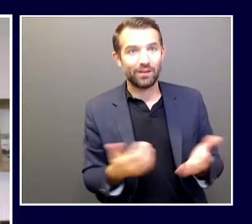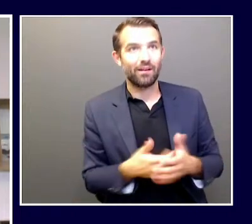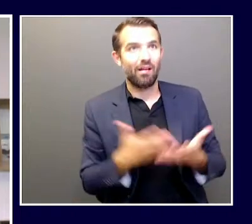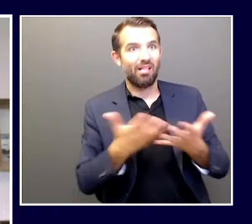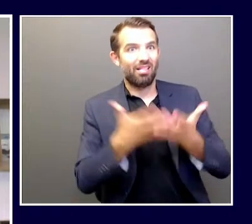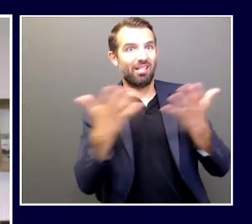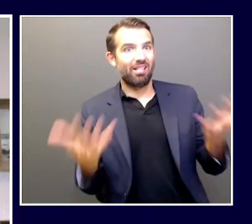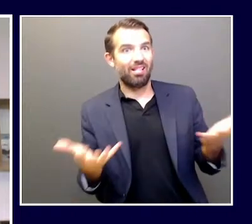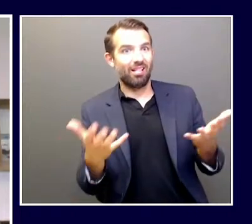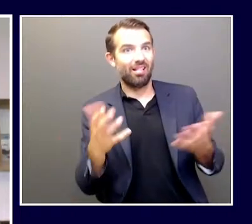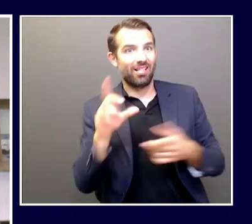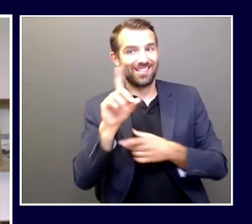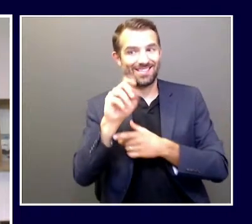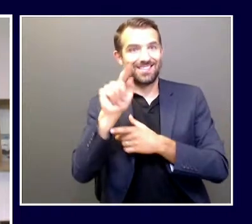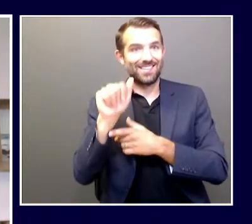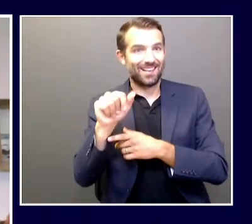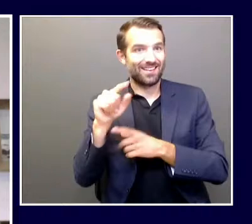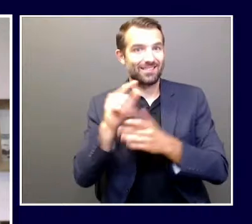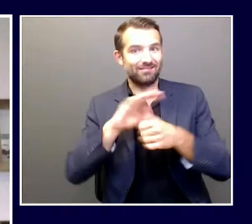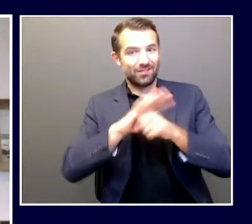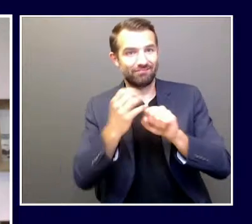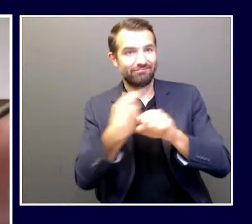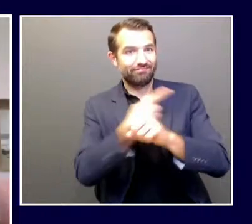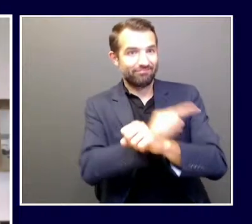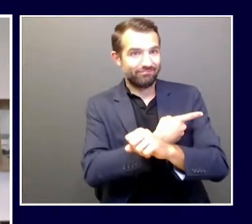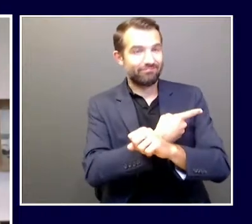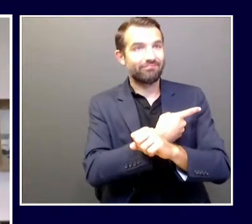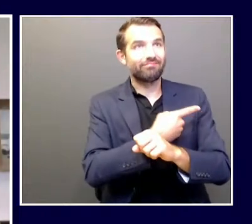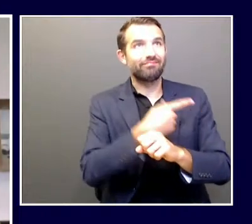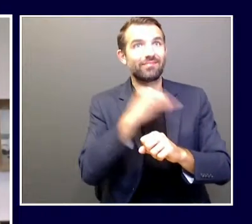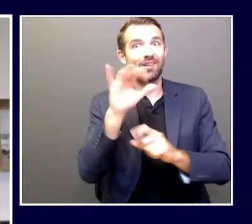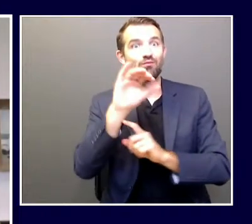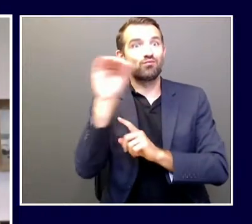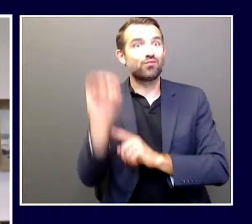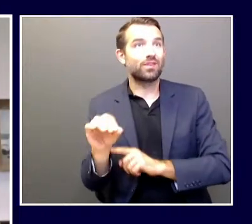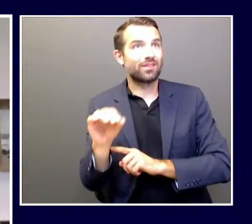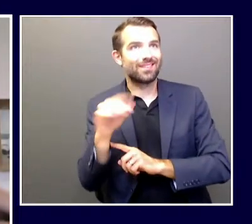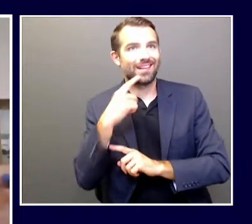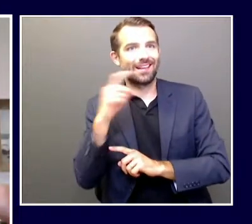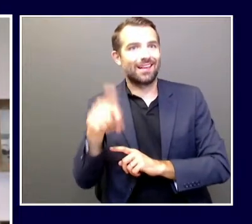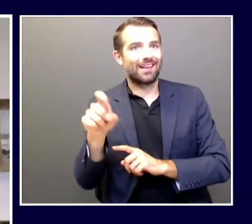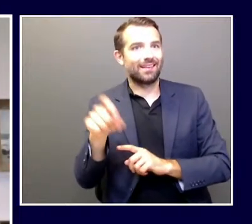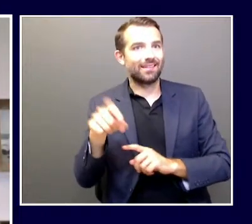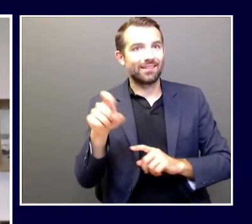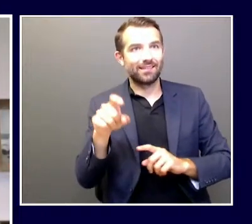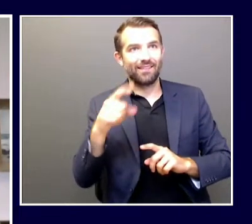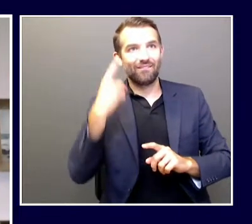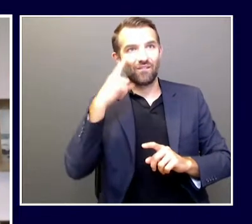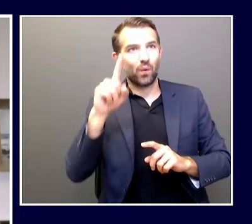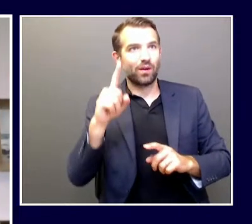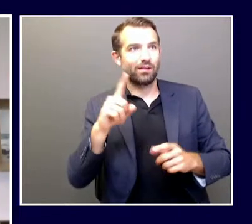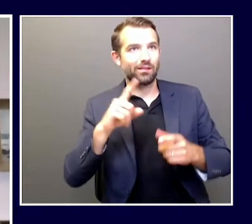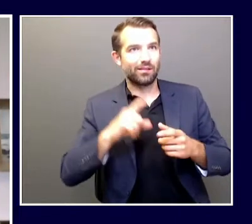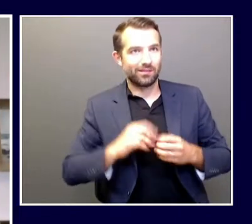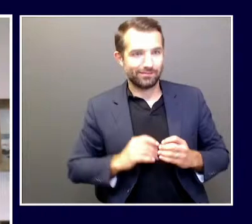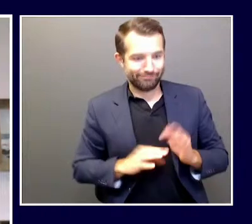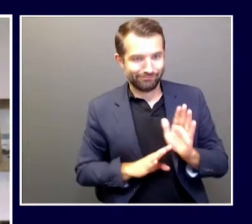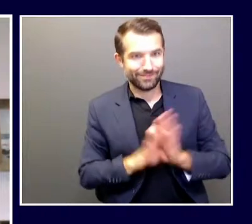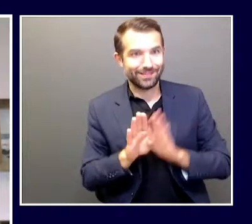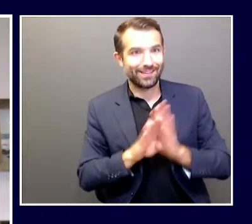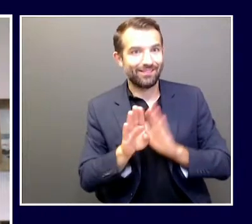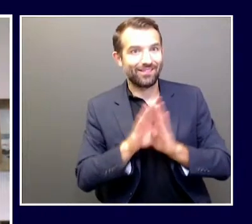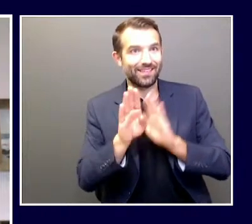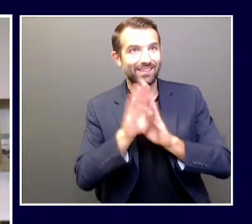at to really start developing that shell of protection is now thought to be in the 90+%